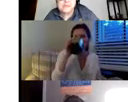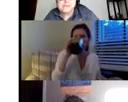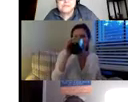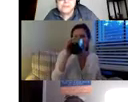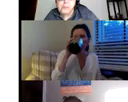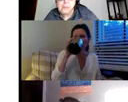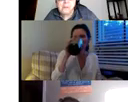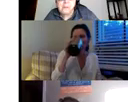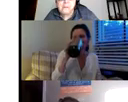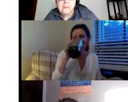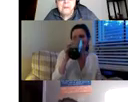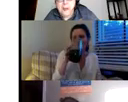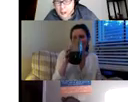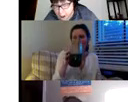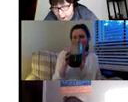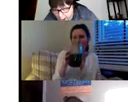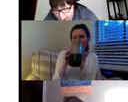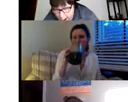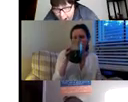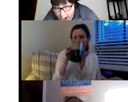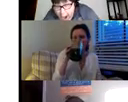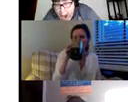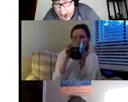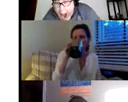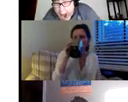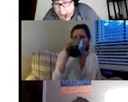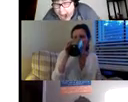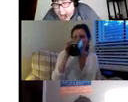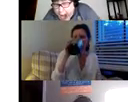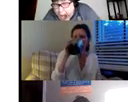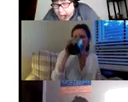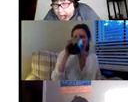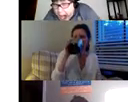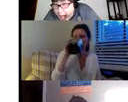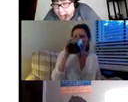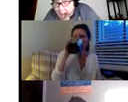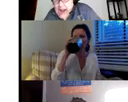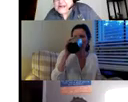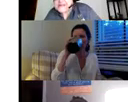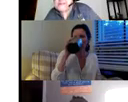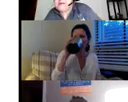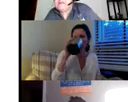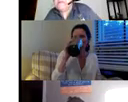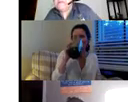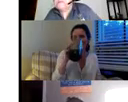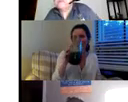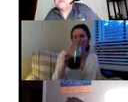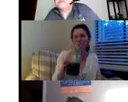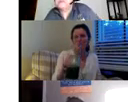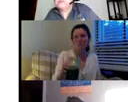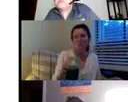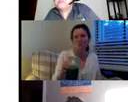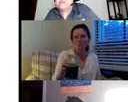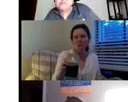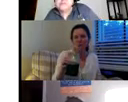and the creation. Scripture talks about how creation praises God. So we're all connected.